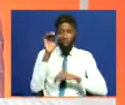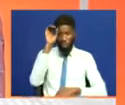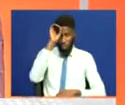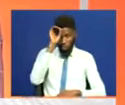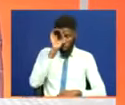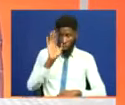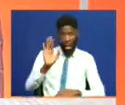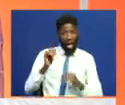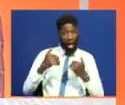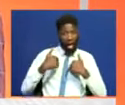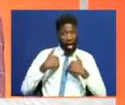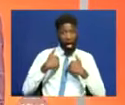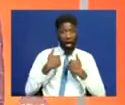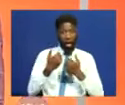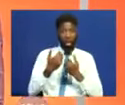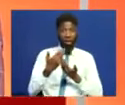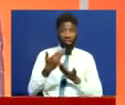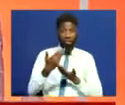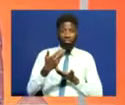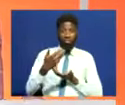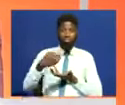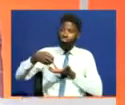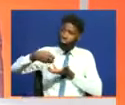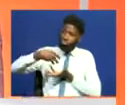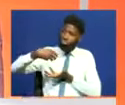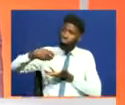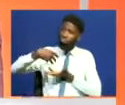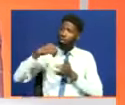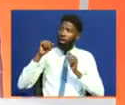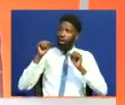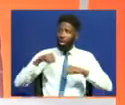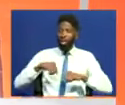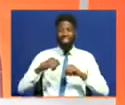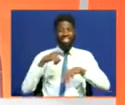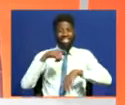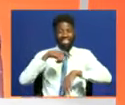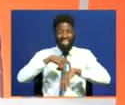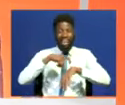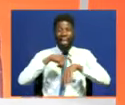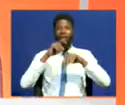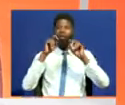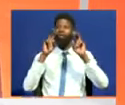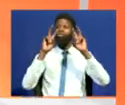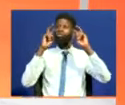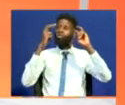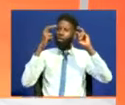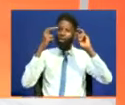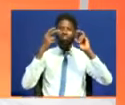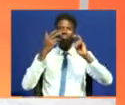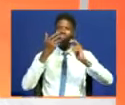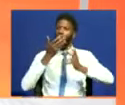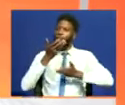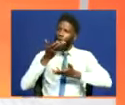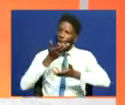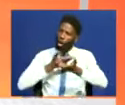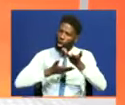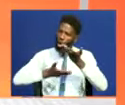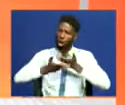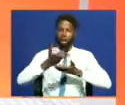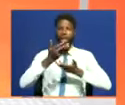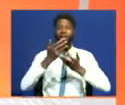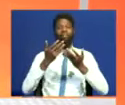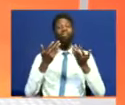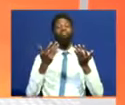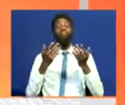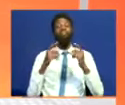to advise us? Mm-hmm. When you talk about this discussion, these talks, this message and all that,